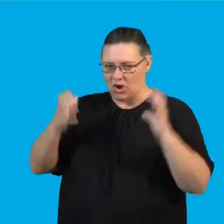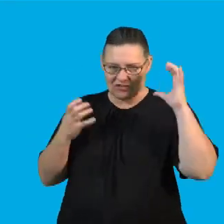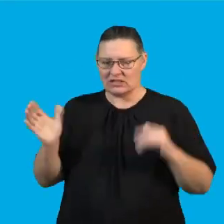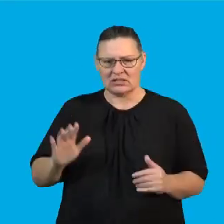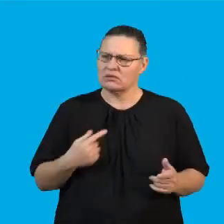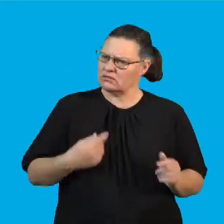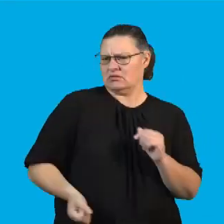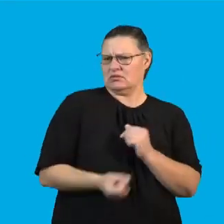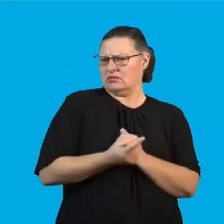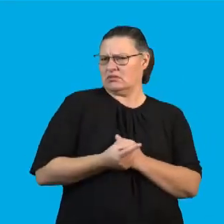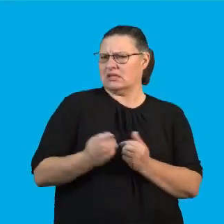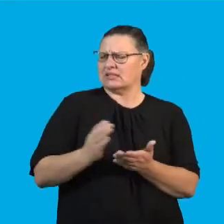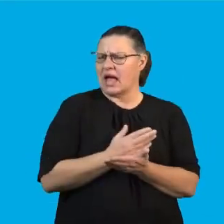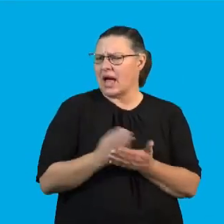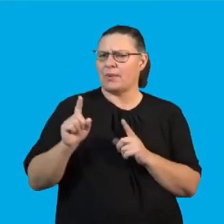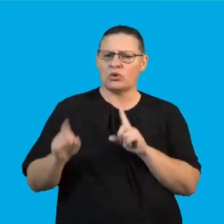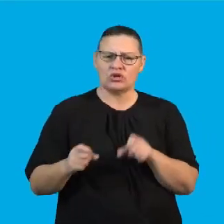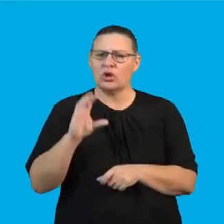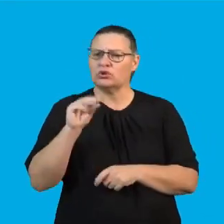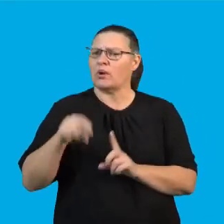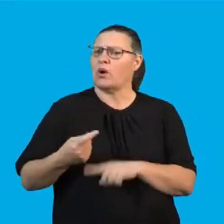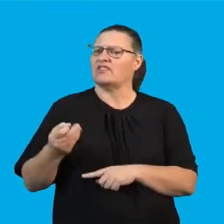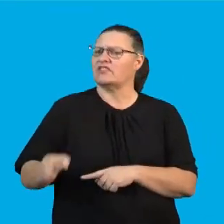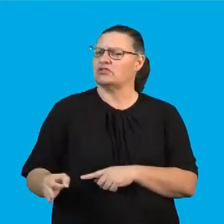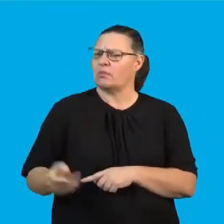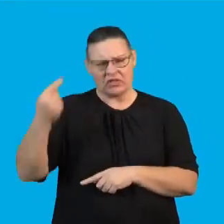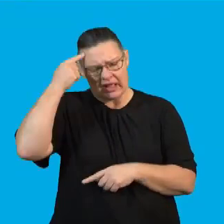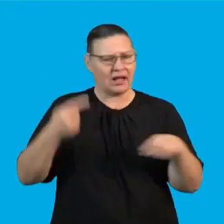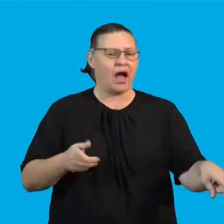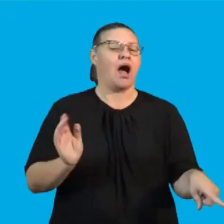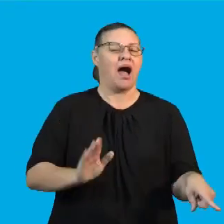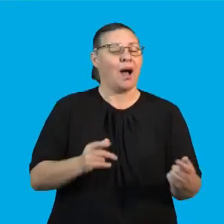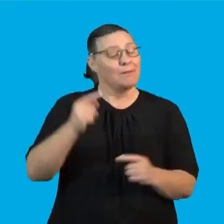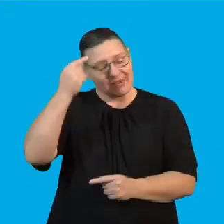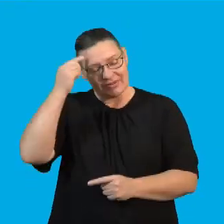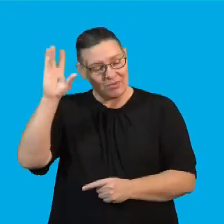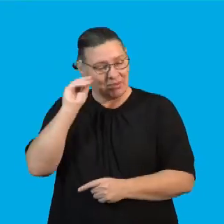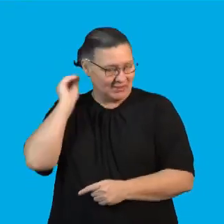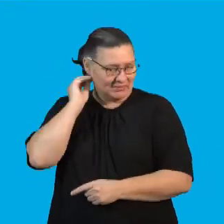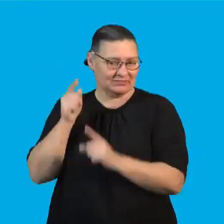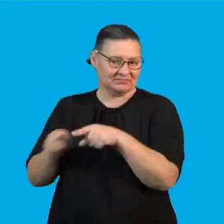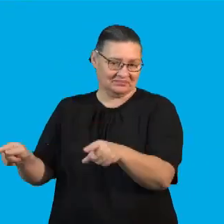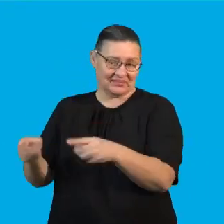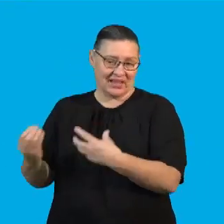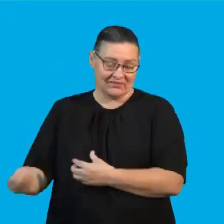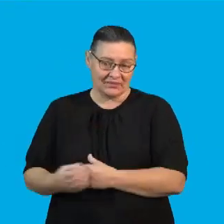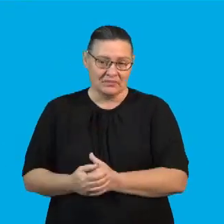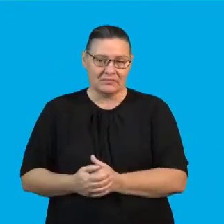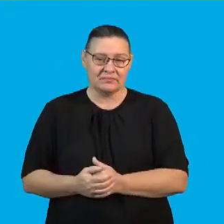you don't get confused when you come across some questions that speak on this in your examination.